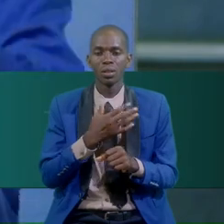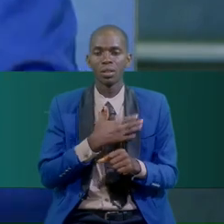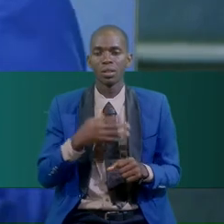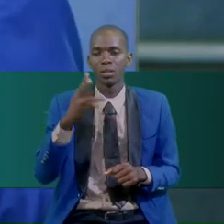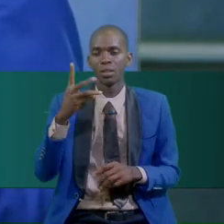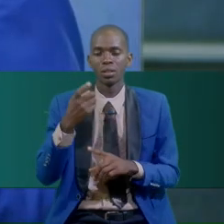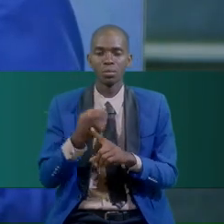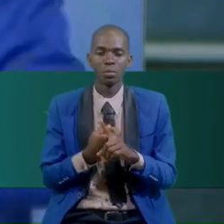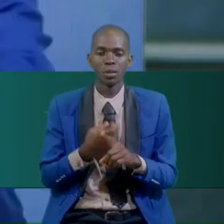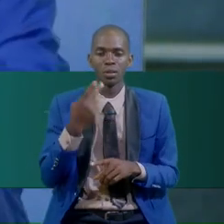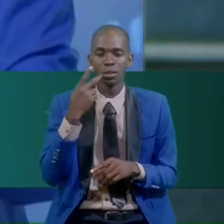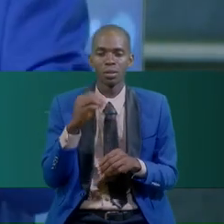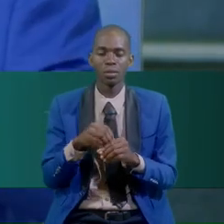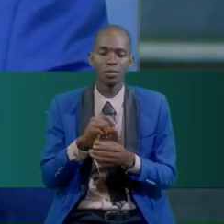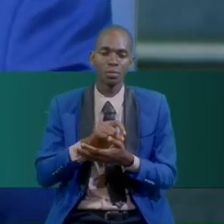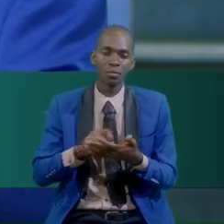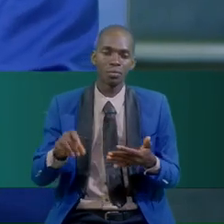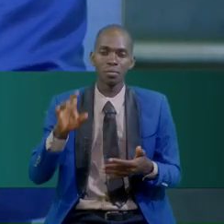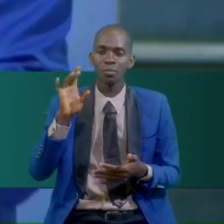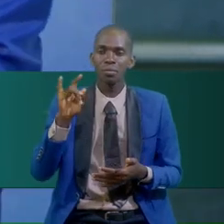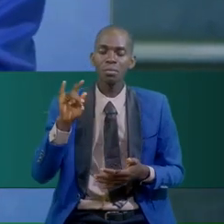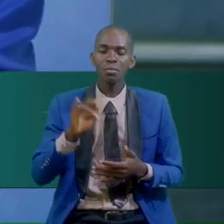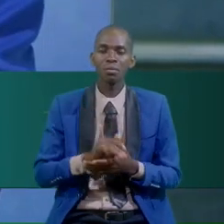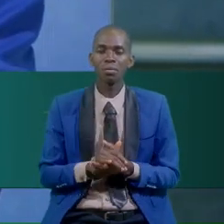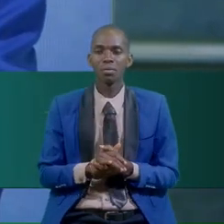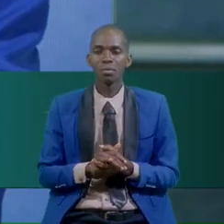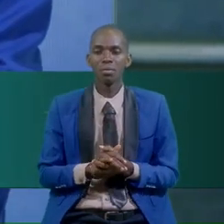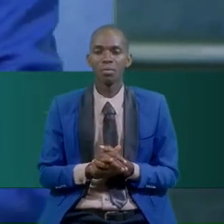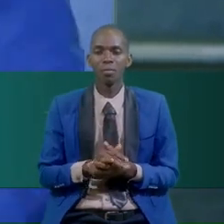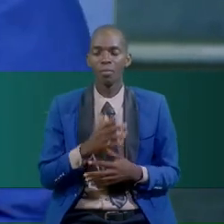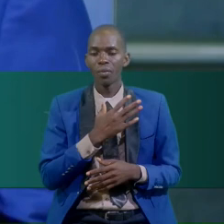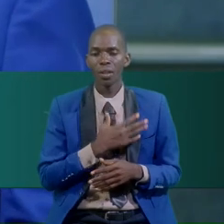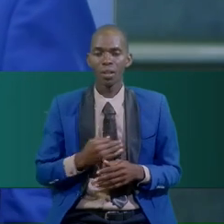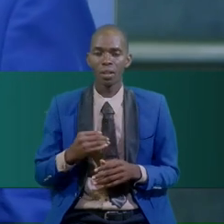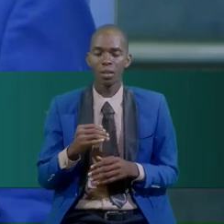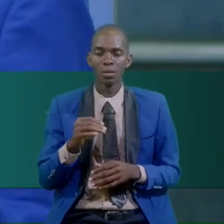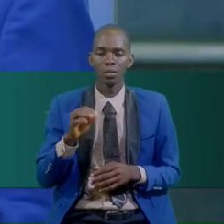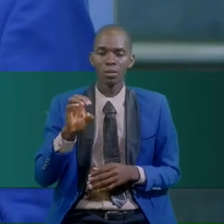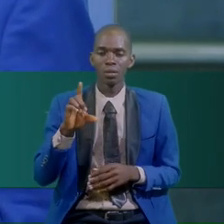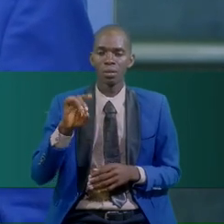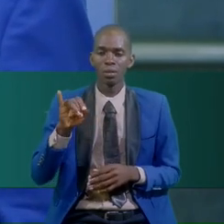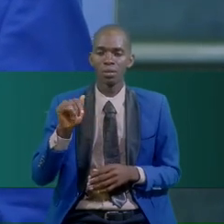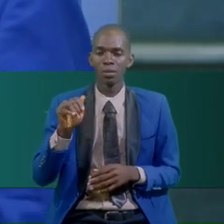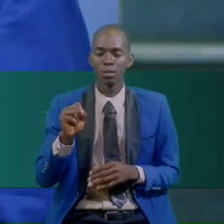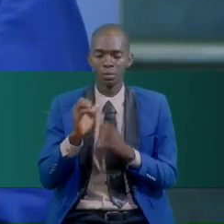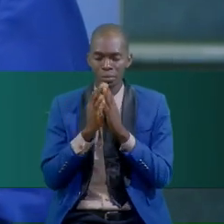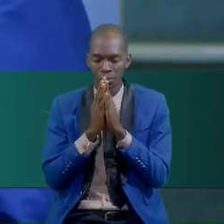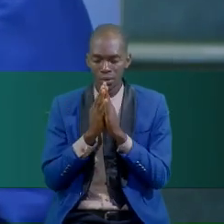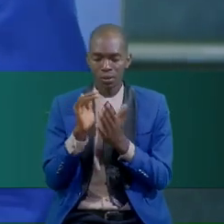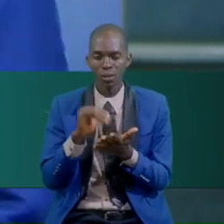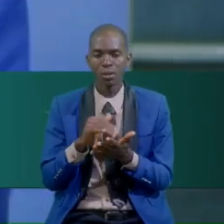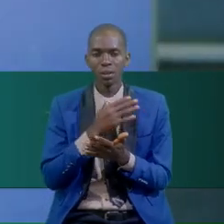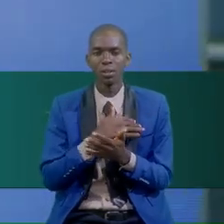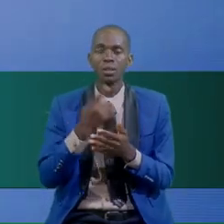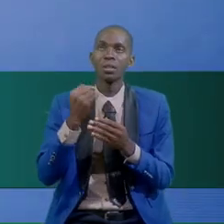3 years and 6 months. Look at verse 18. And he prayed again, and the heavens gave rain,